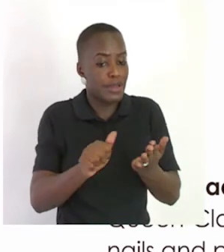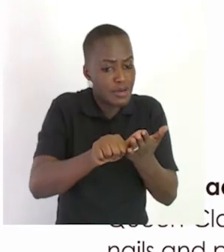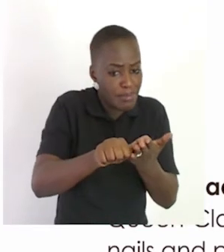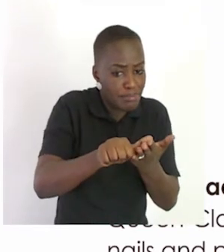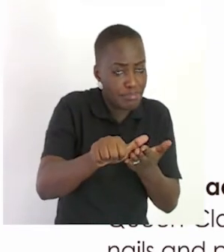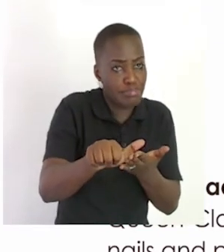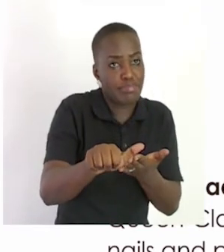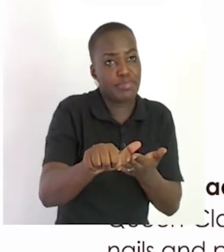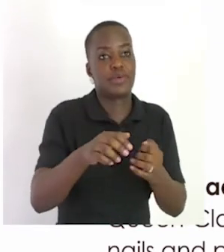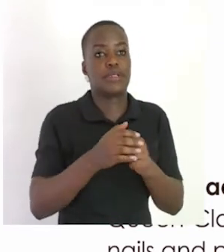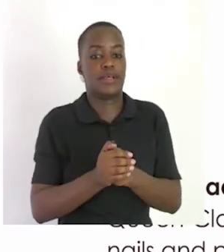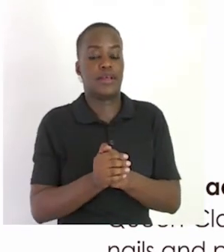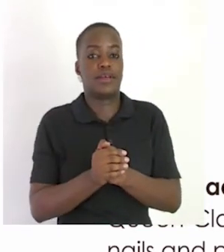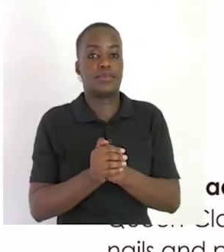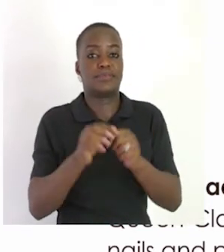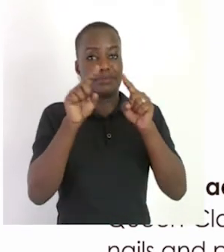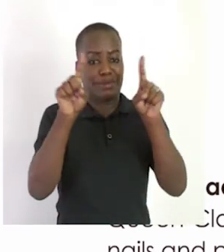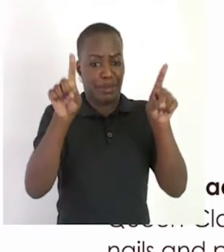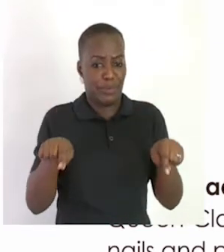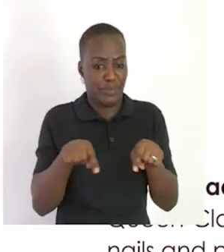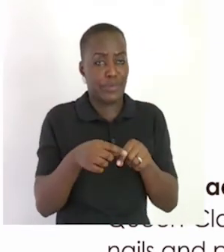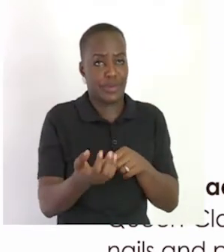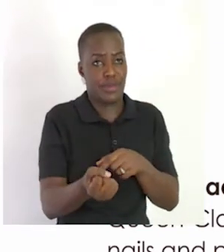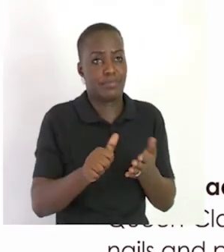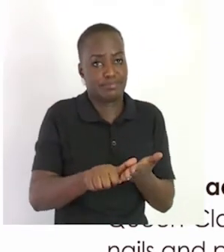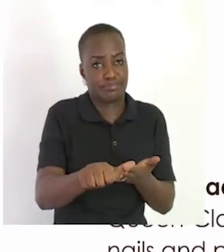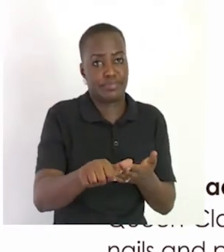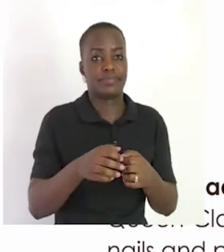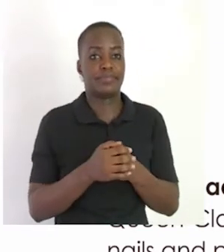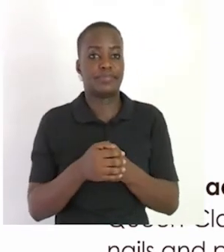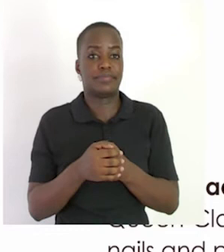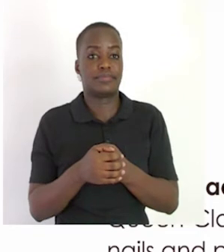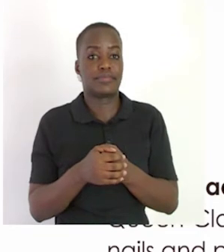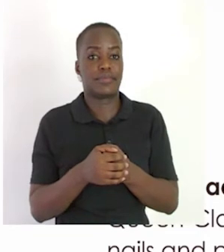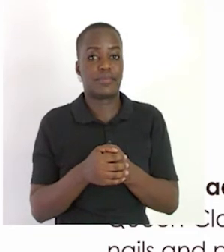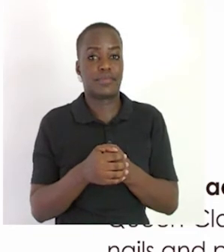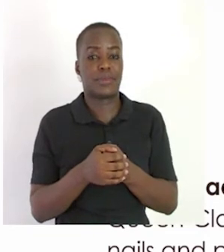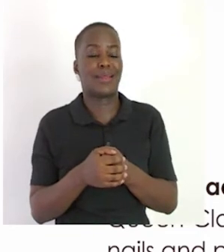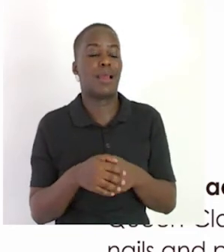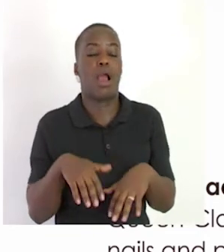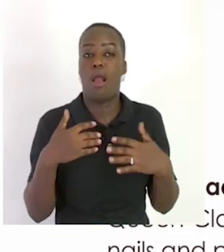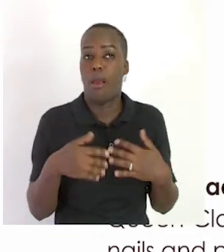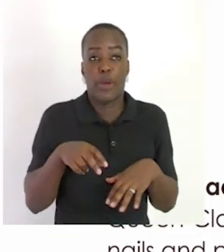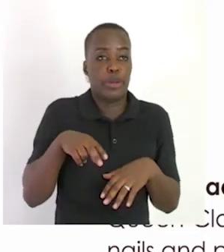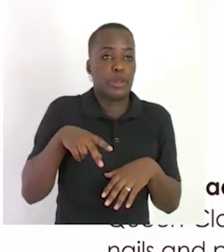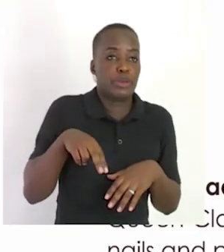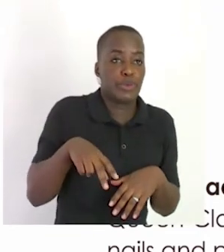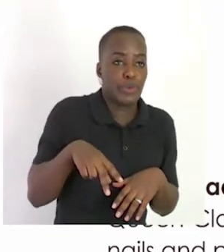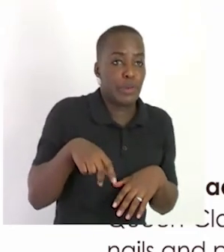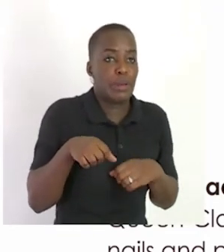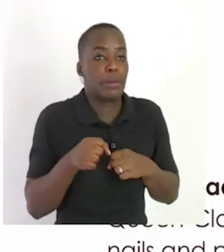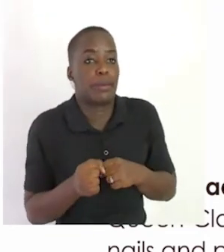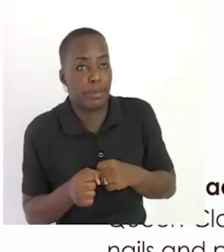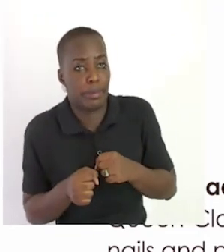paid at the main ticket stall. She moves as slow as